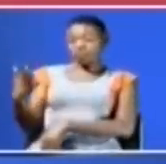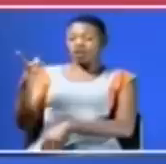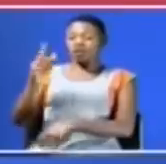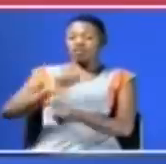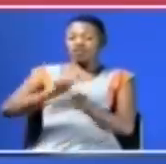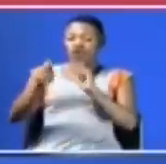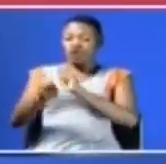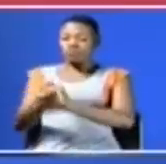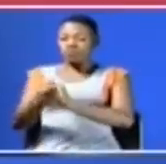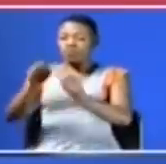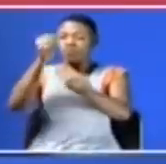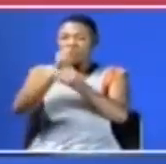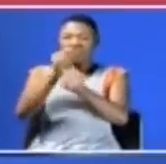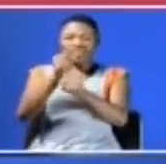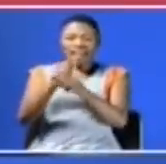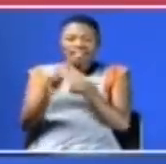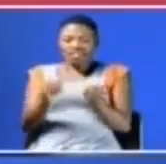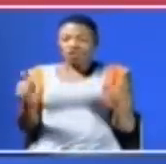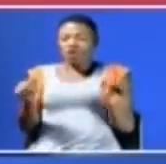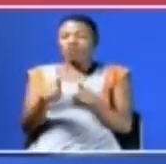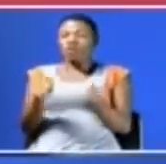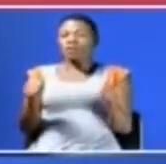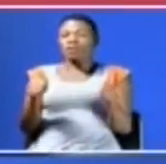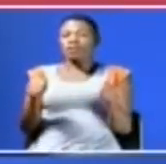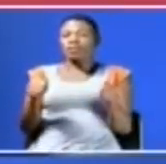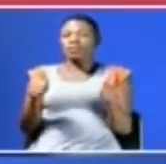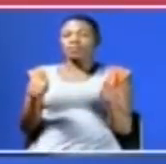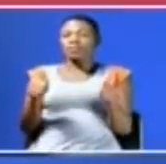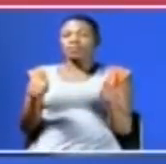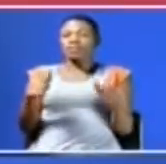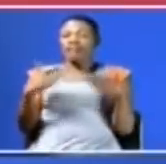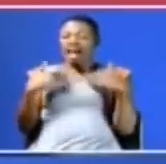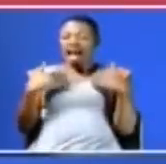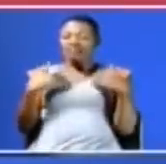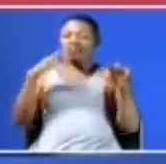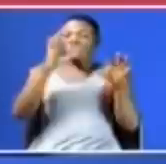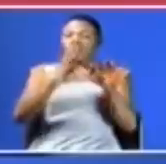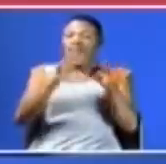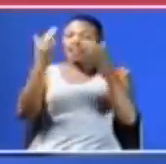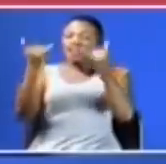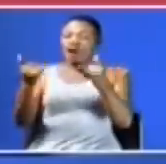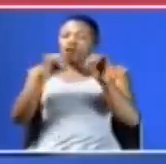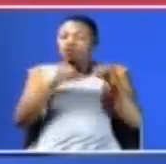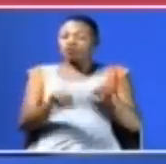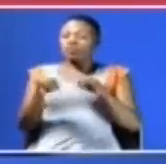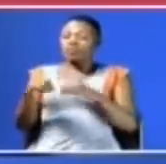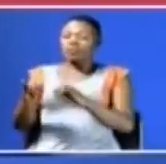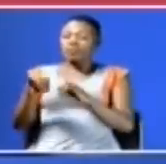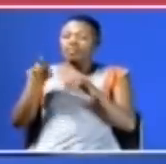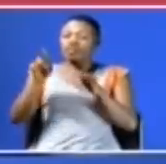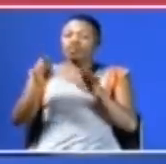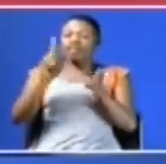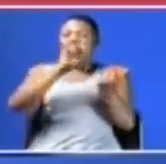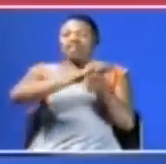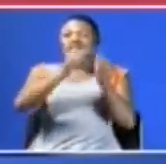Reforms would have been worked out under that transitional government. There would have been a referendum now to implement those reforms if